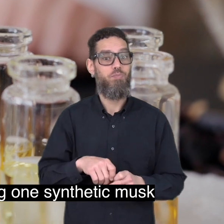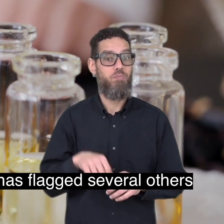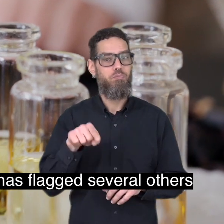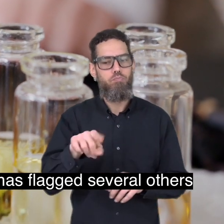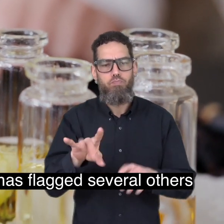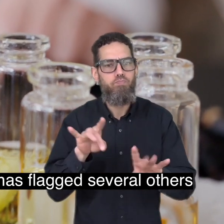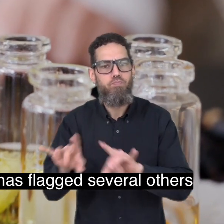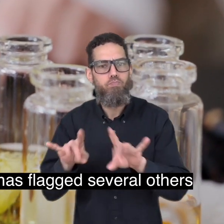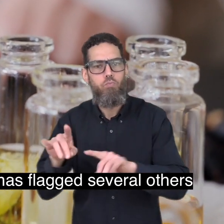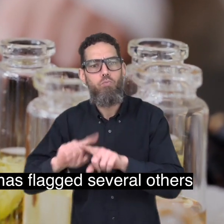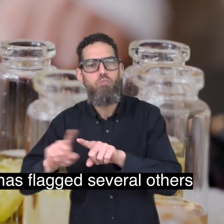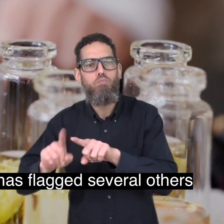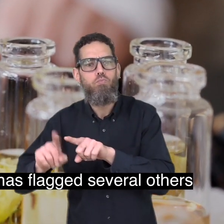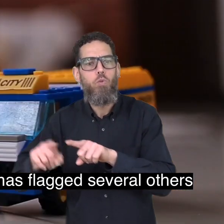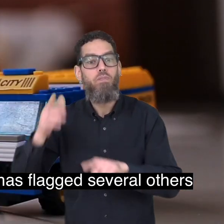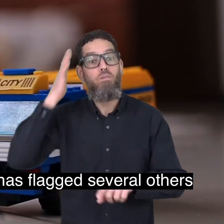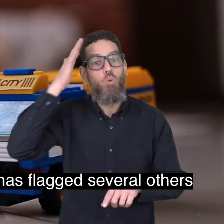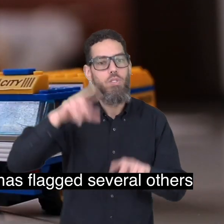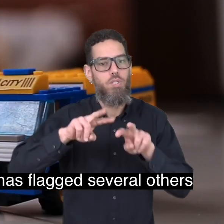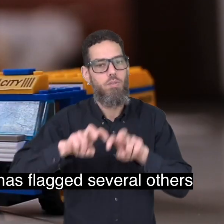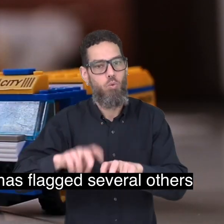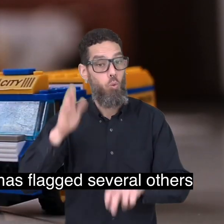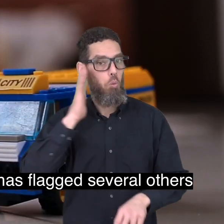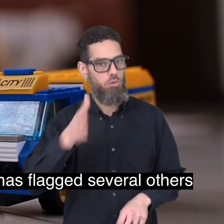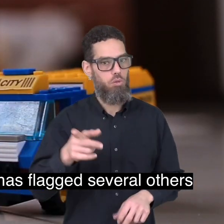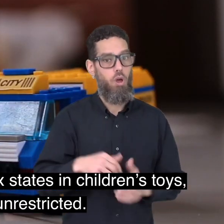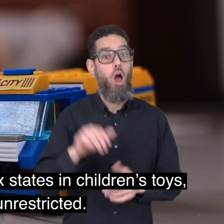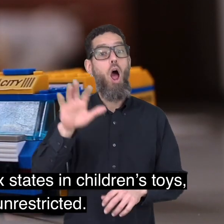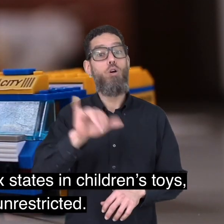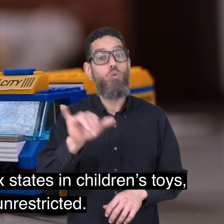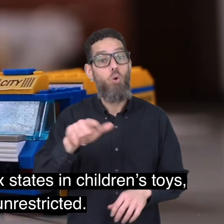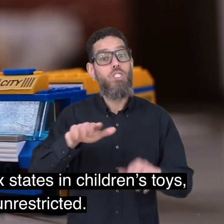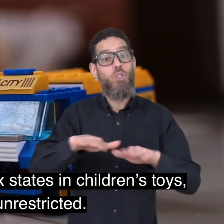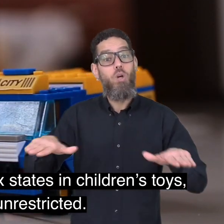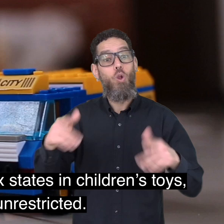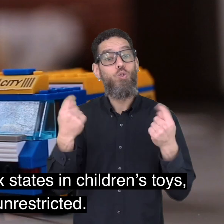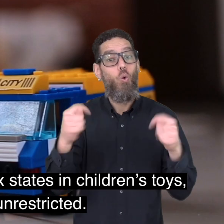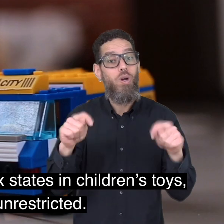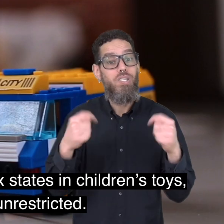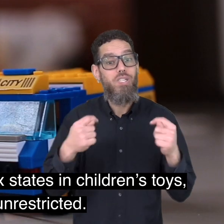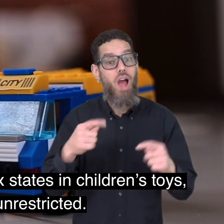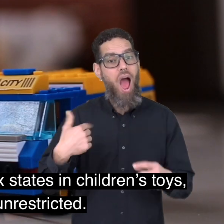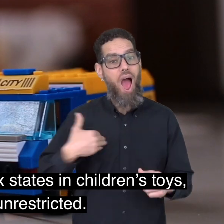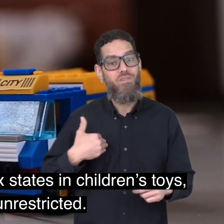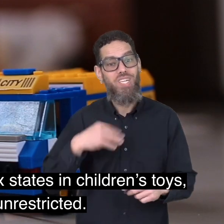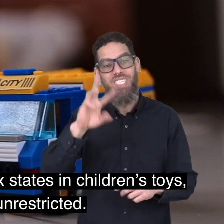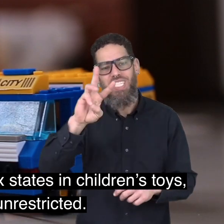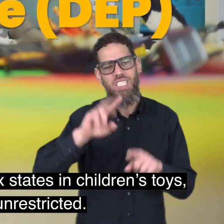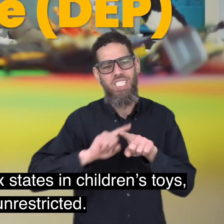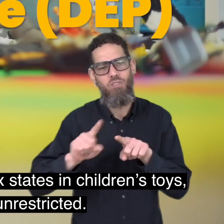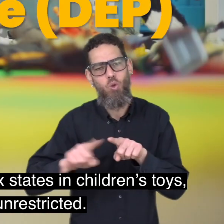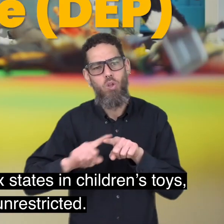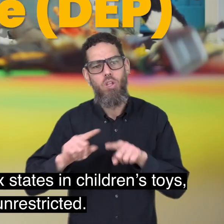flagged several others for future assessment. Health Canada recently announced regulations banning 6 phthalates in children's